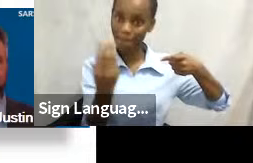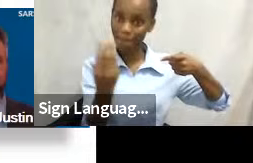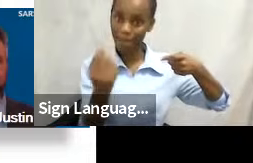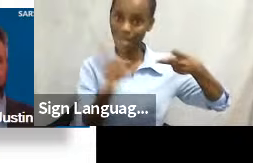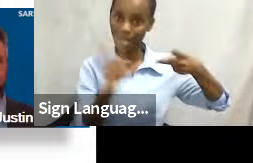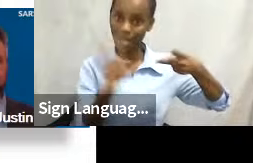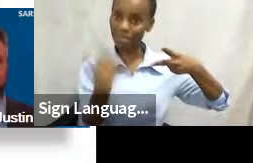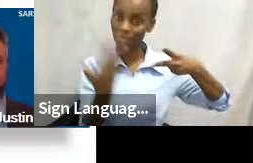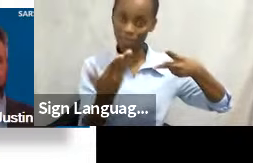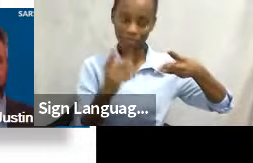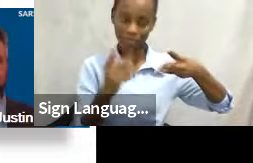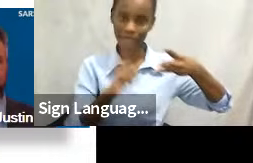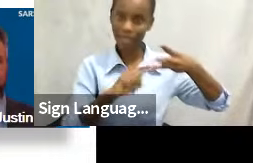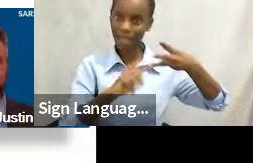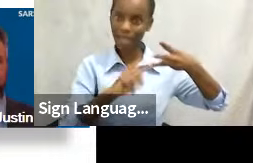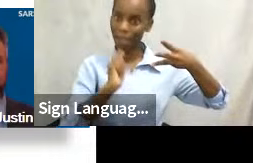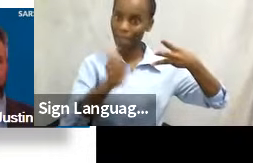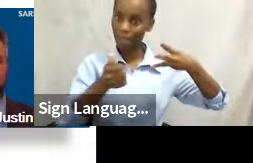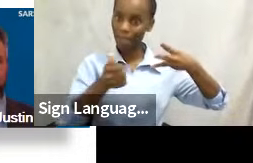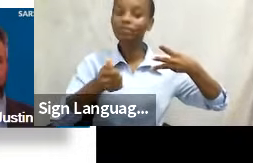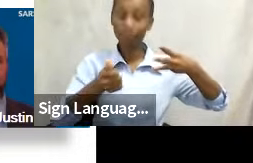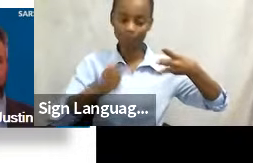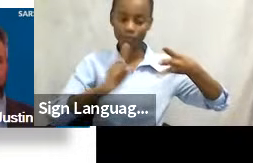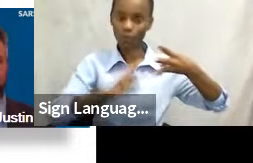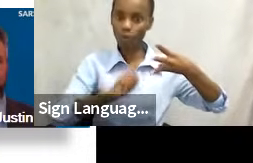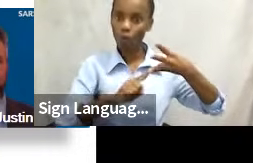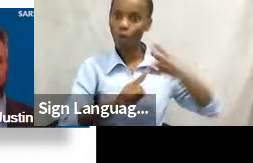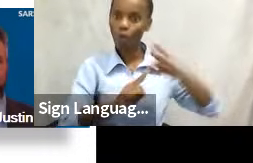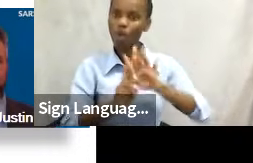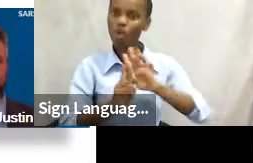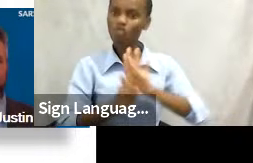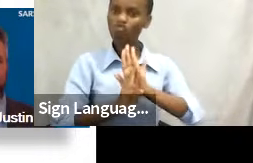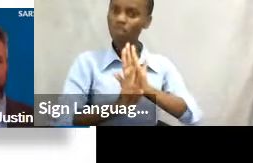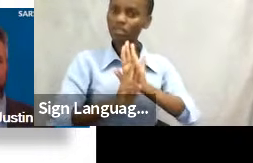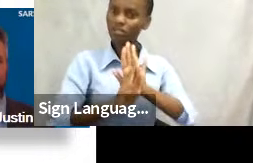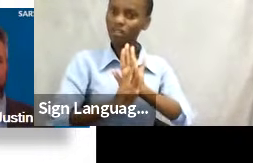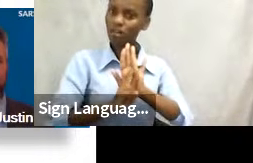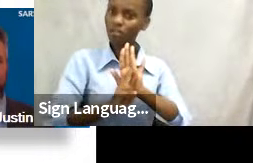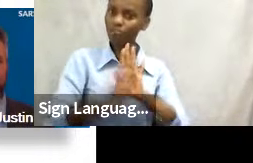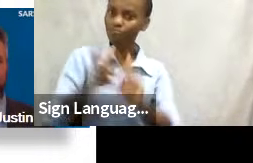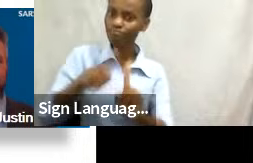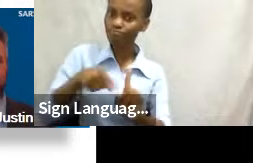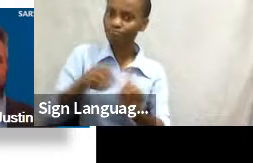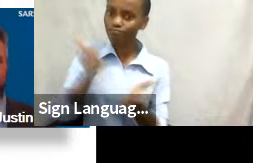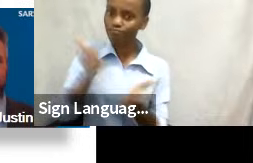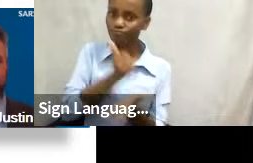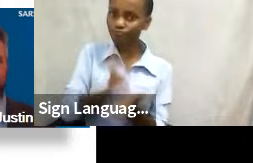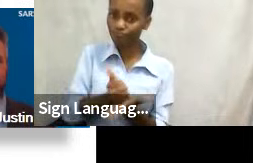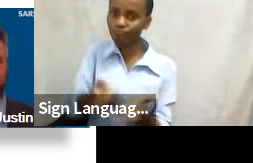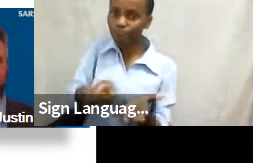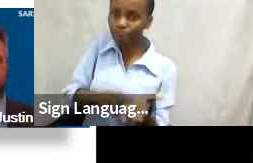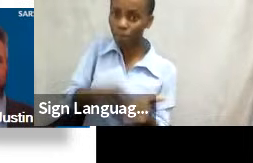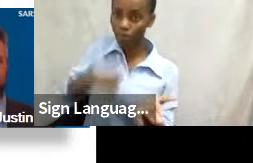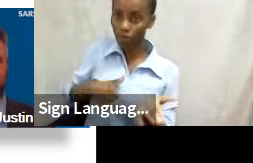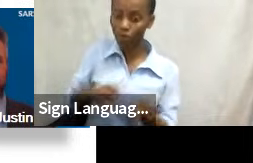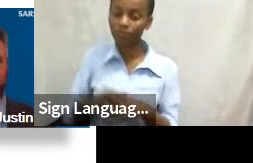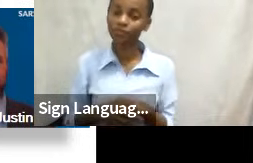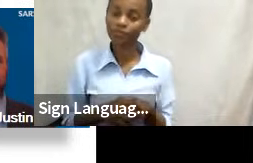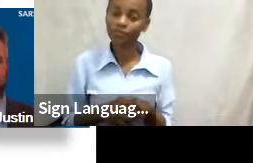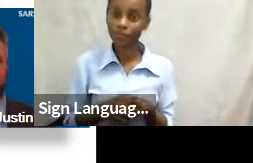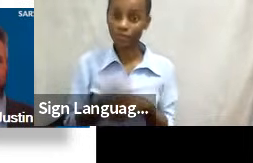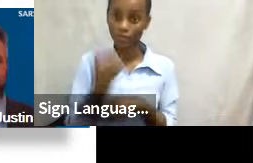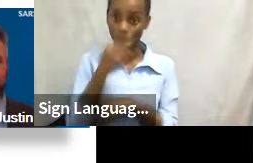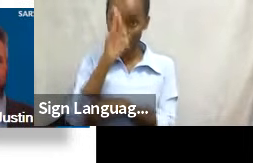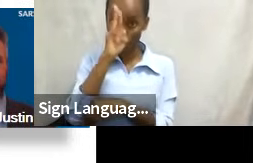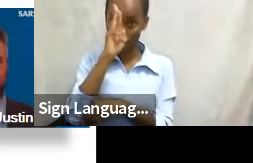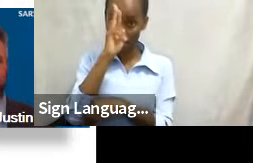allocations, and register a representative. And the reason why we're going to focus on these 4, it's again, if you recall my earlier slide where we spoke